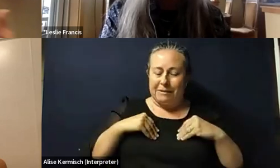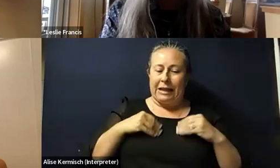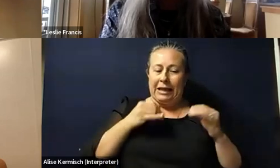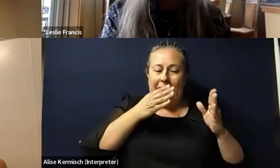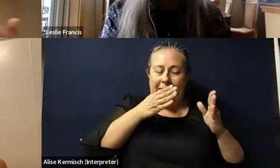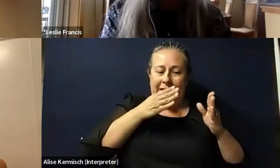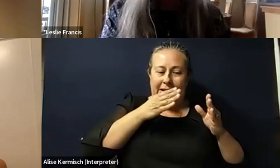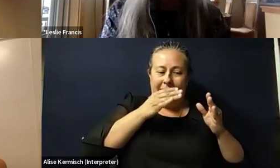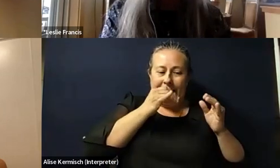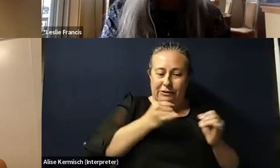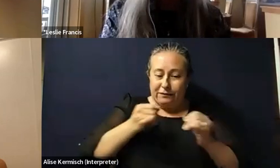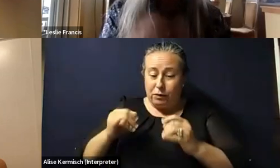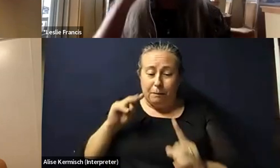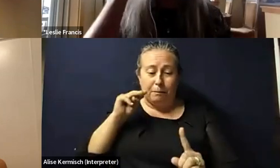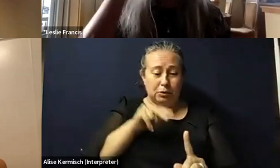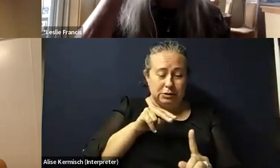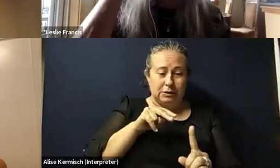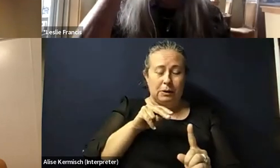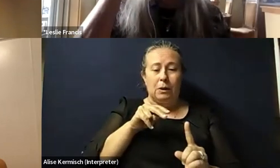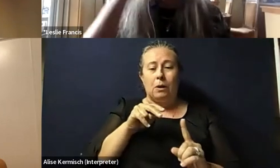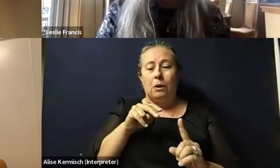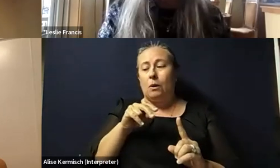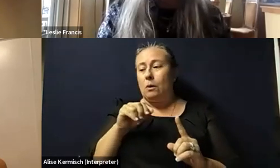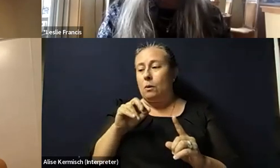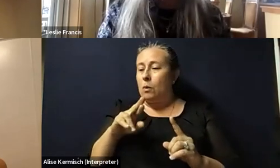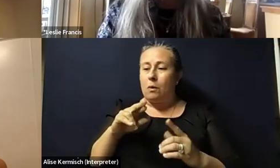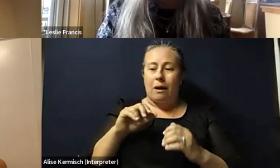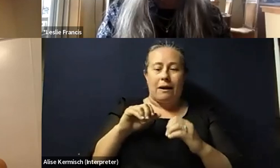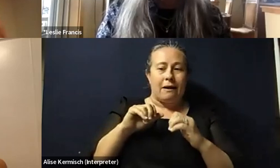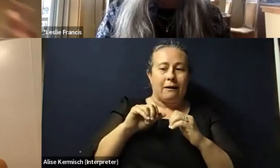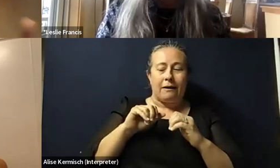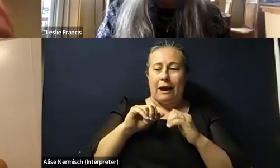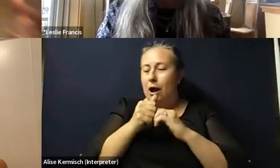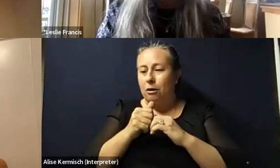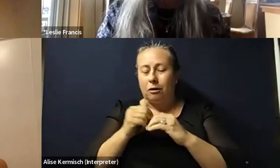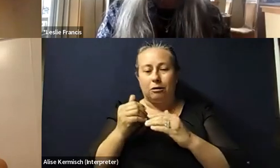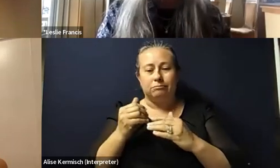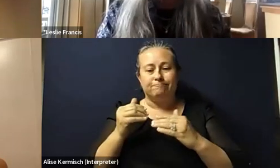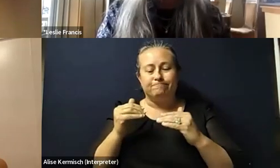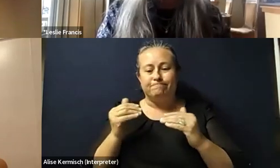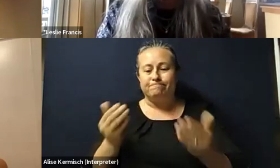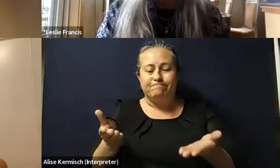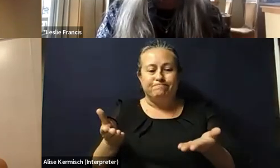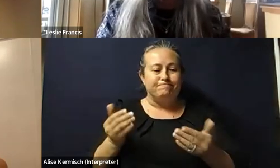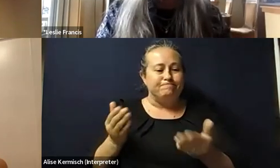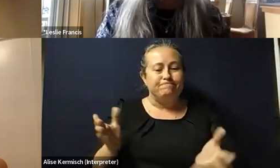also, you know, whether it's advanced NIH policy or federal policy or university policy that you